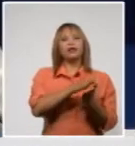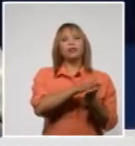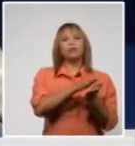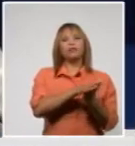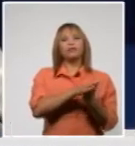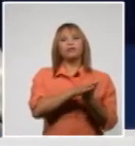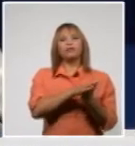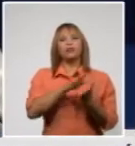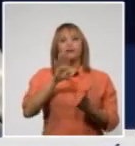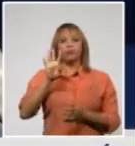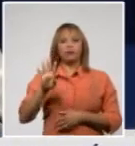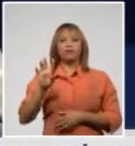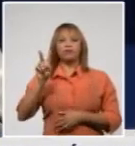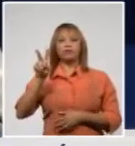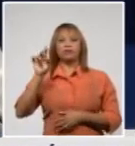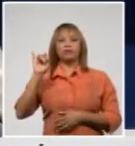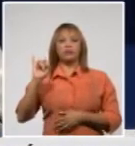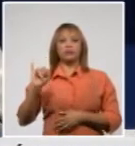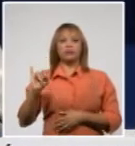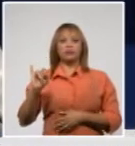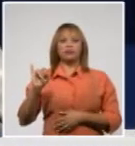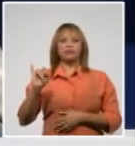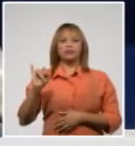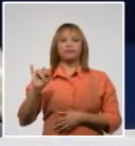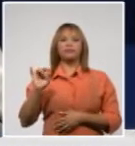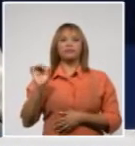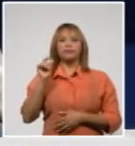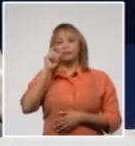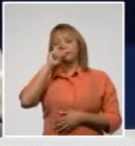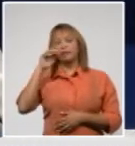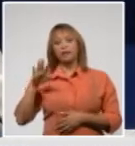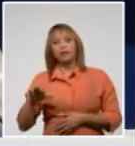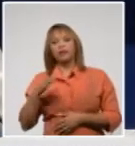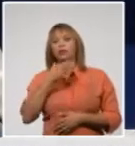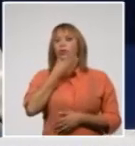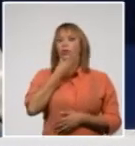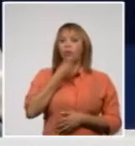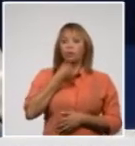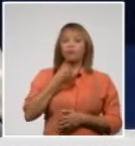of 426 children or pediatric